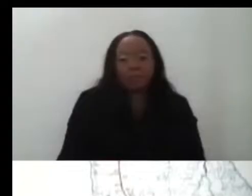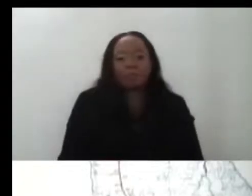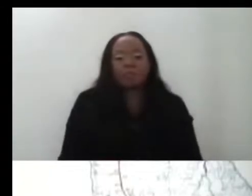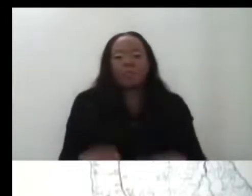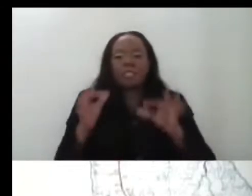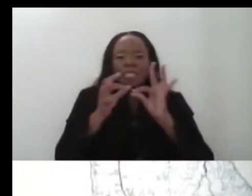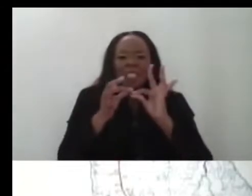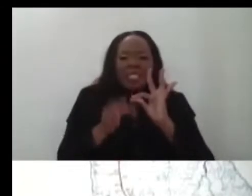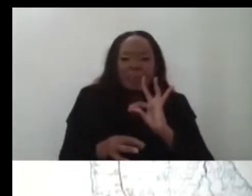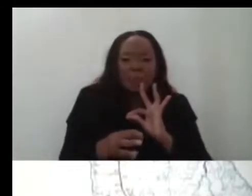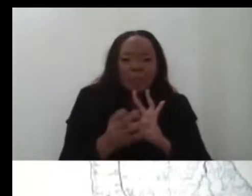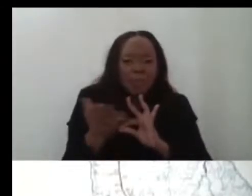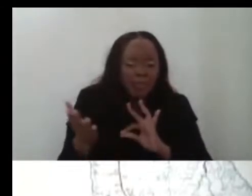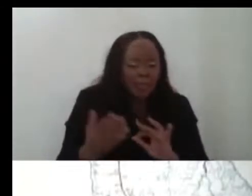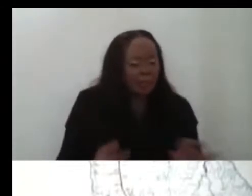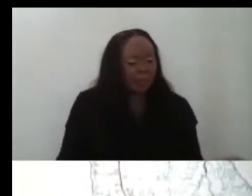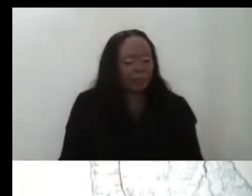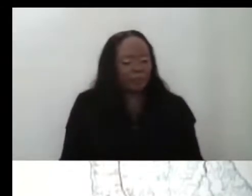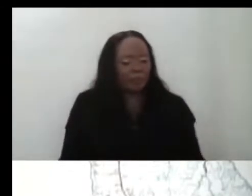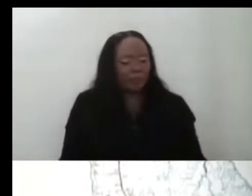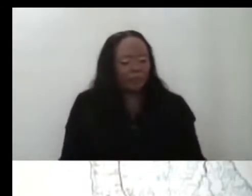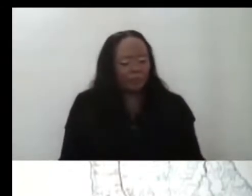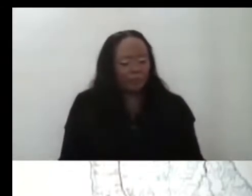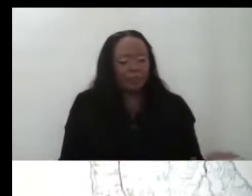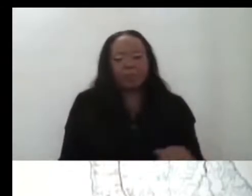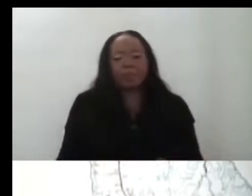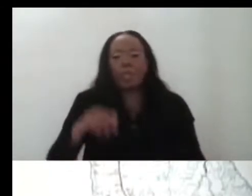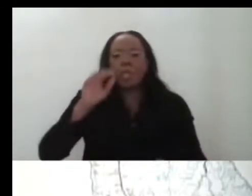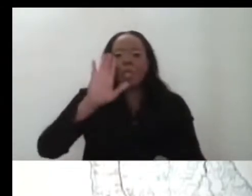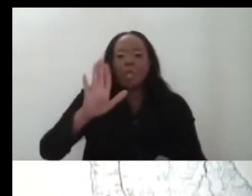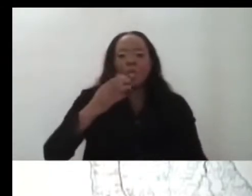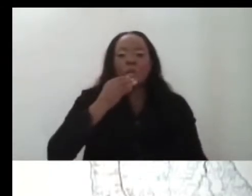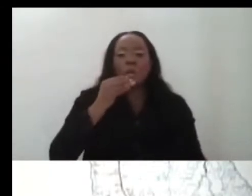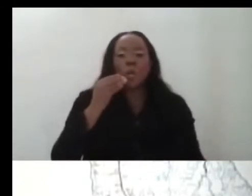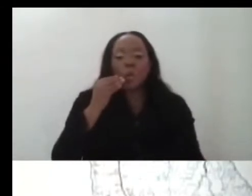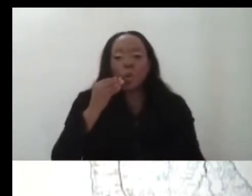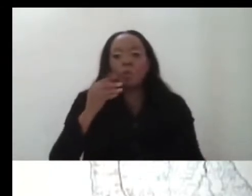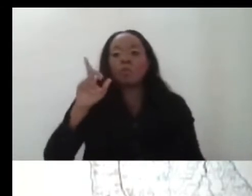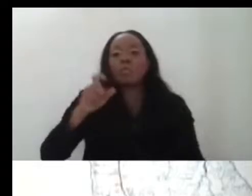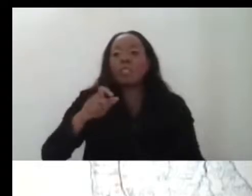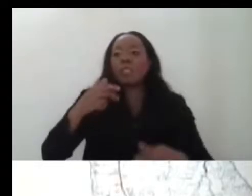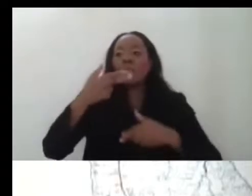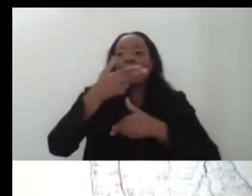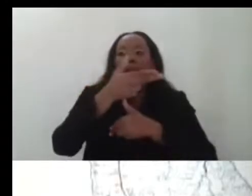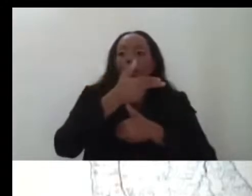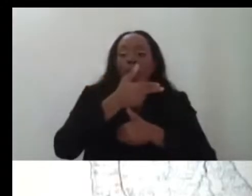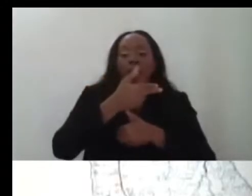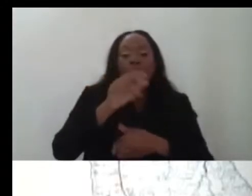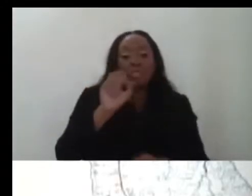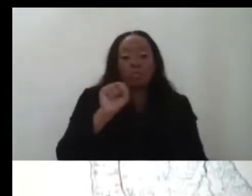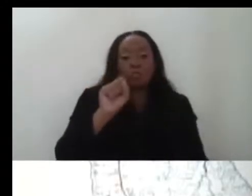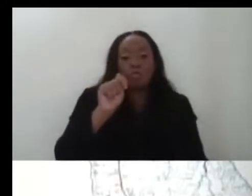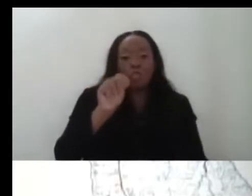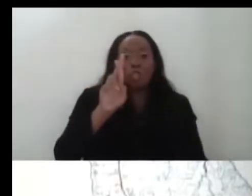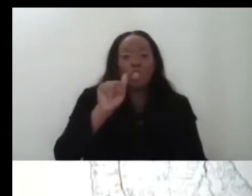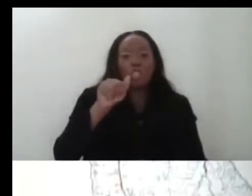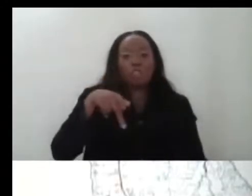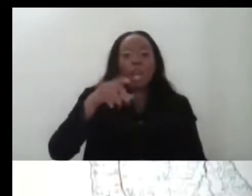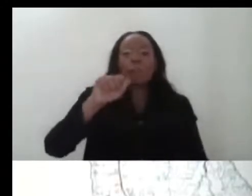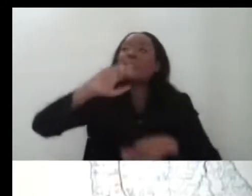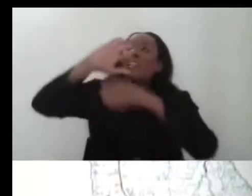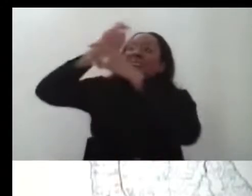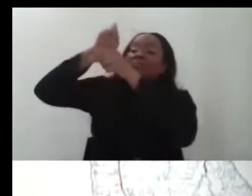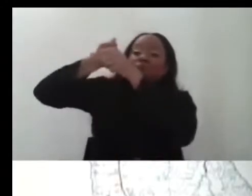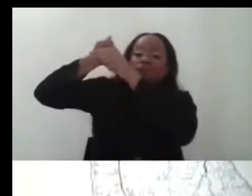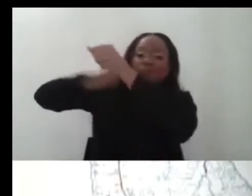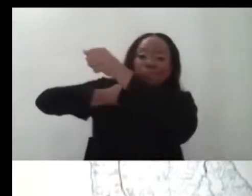do, like retrofitting your existing homes with hurricane straps to keep the roof infrastructure intact. If it's a new build, make sure